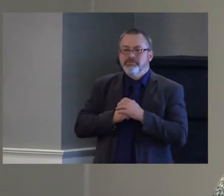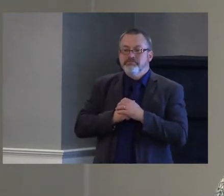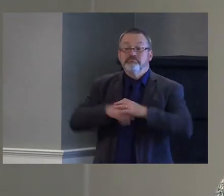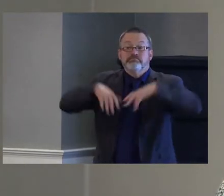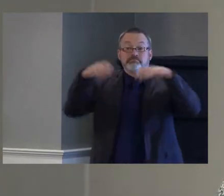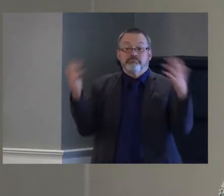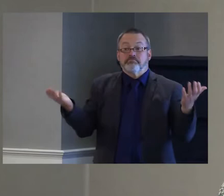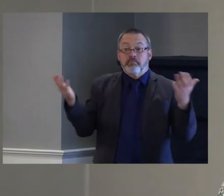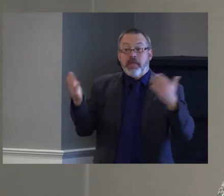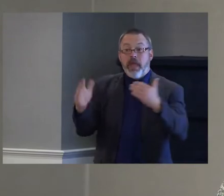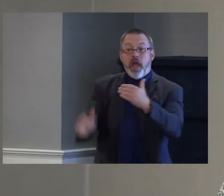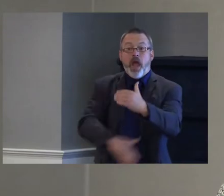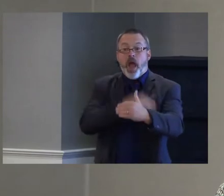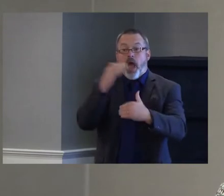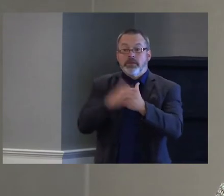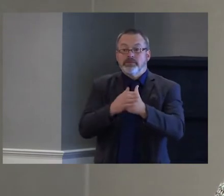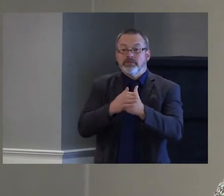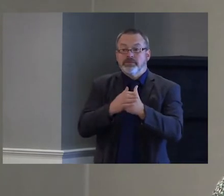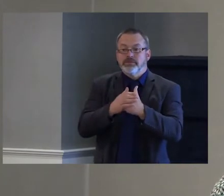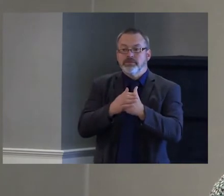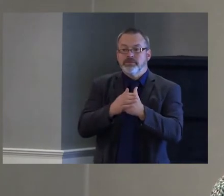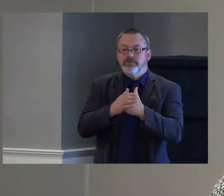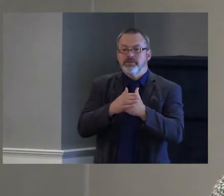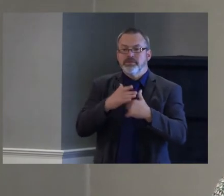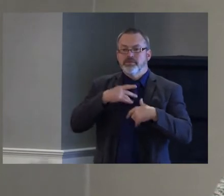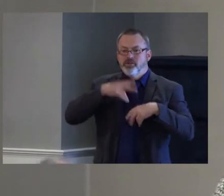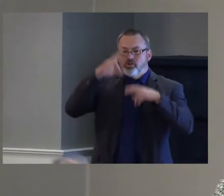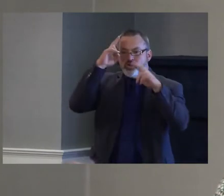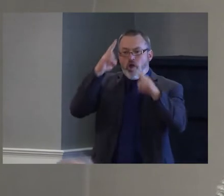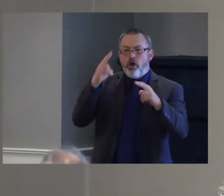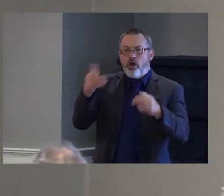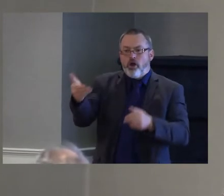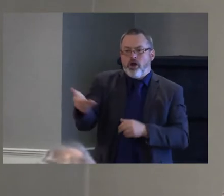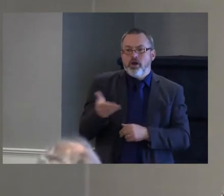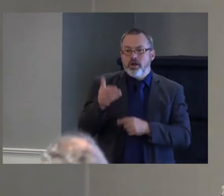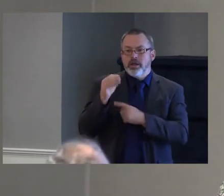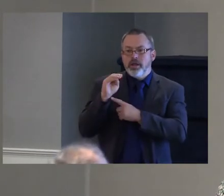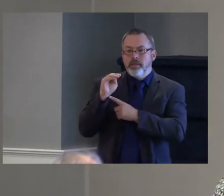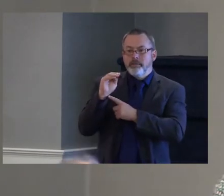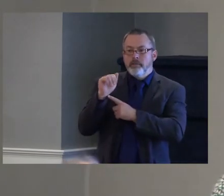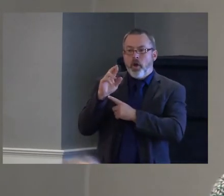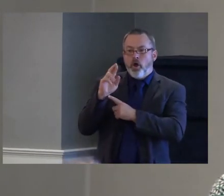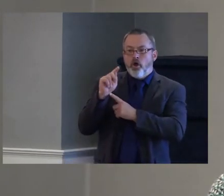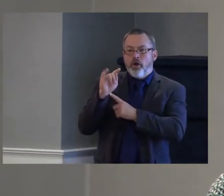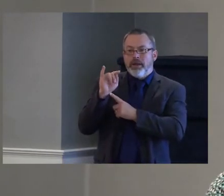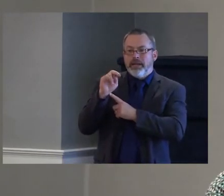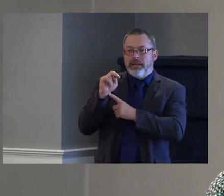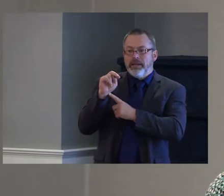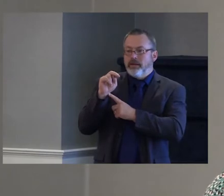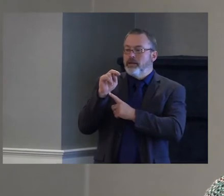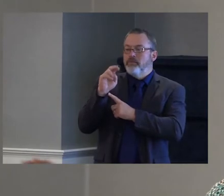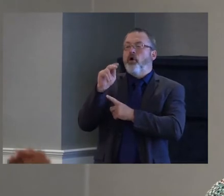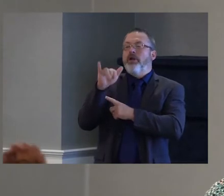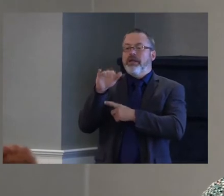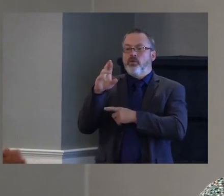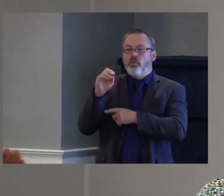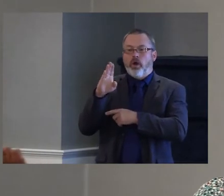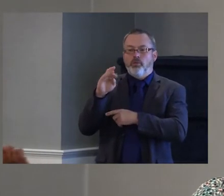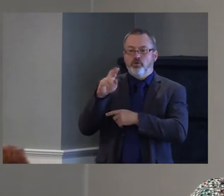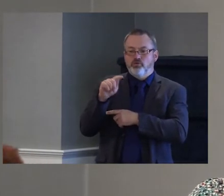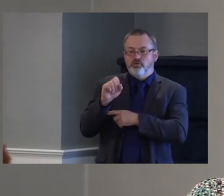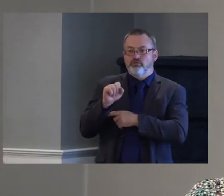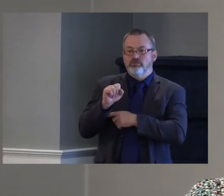So next, it's my honor to introduce Marty Roberts. To many, Marty needs no introduction,